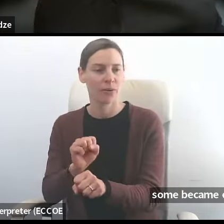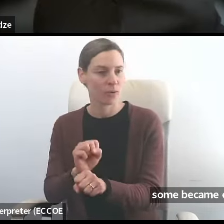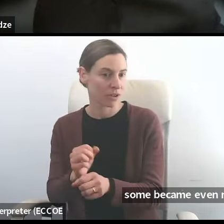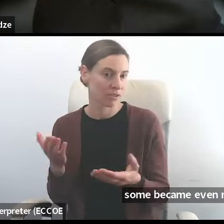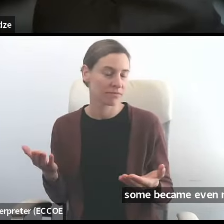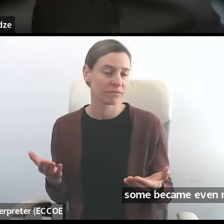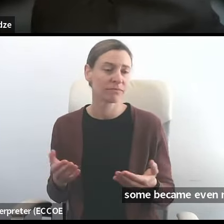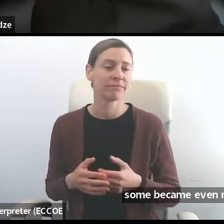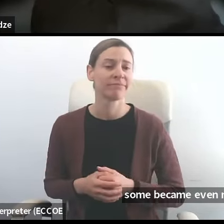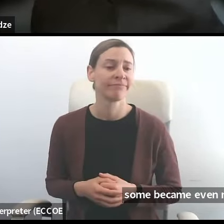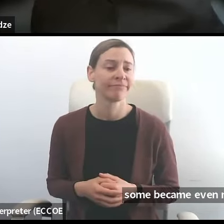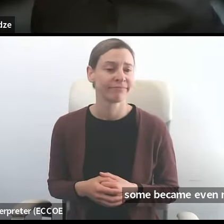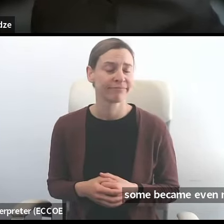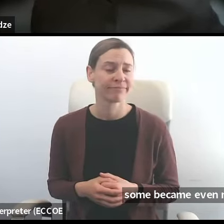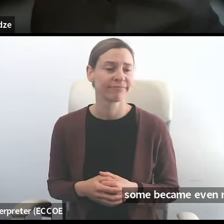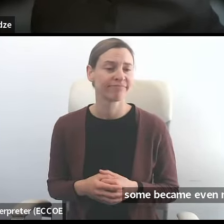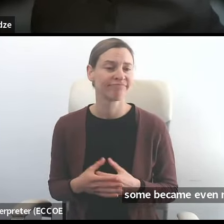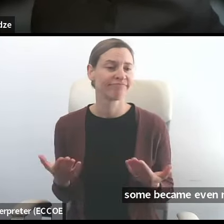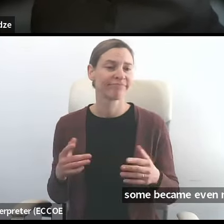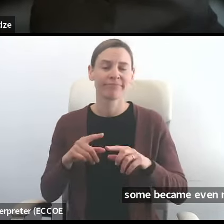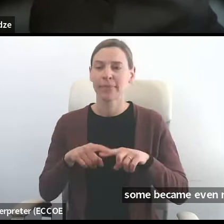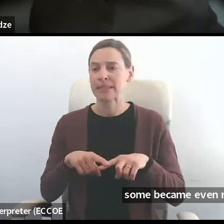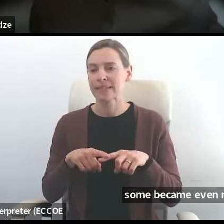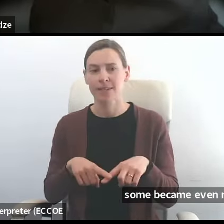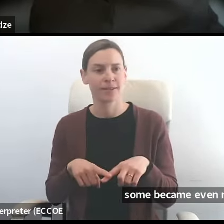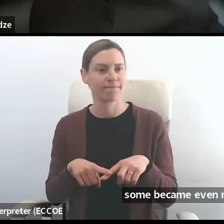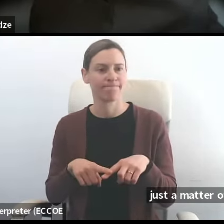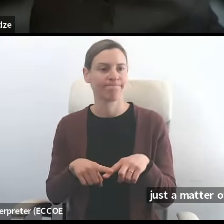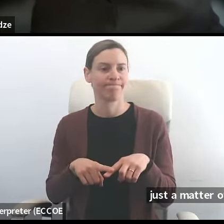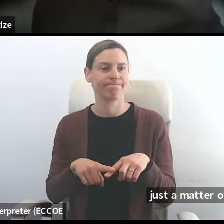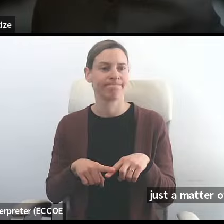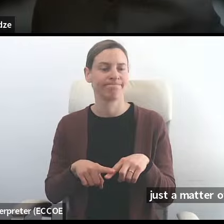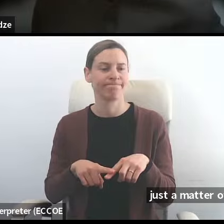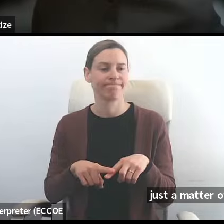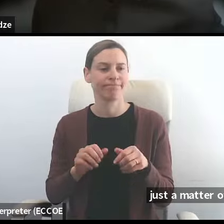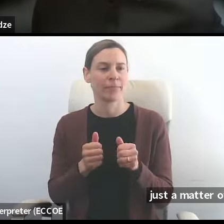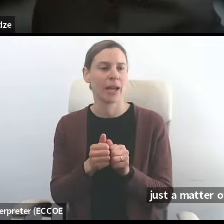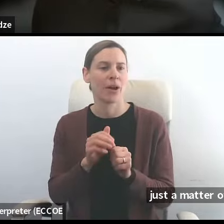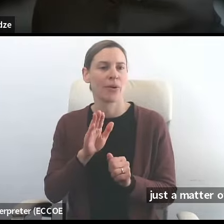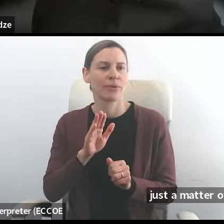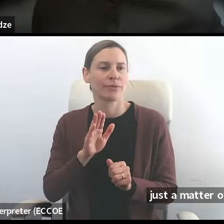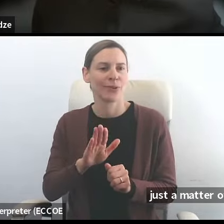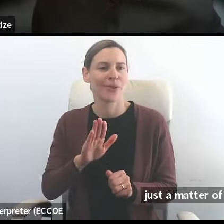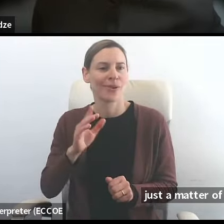of, you know, your mental capability or your response.